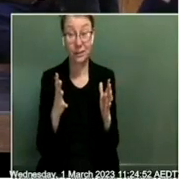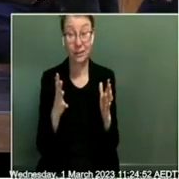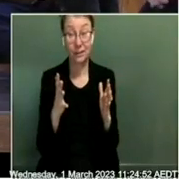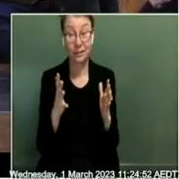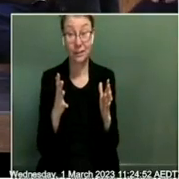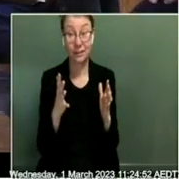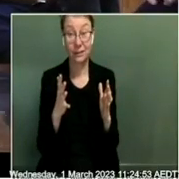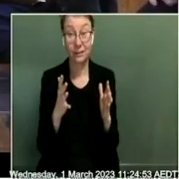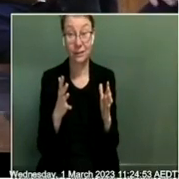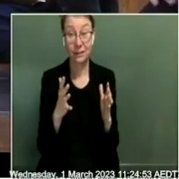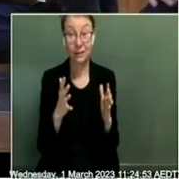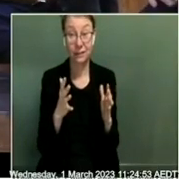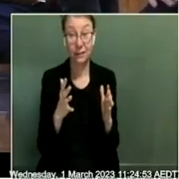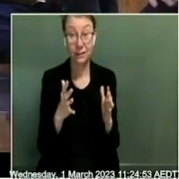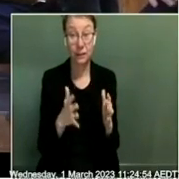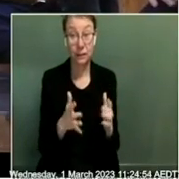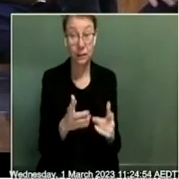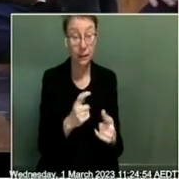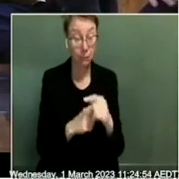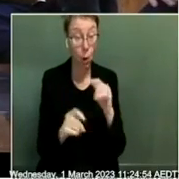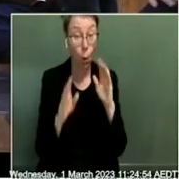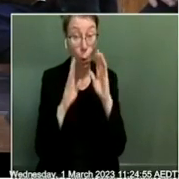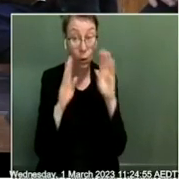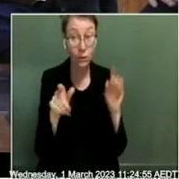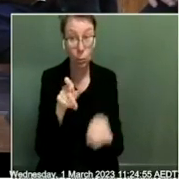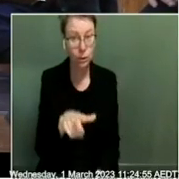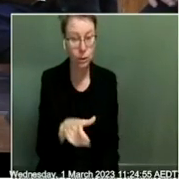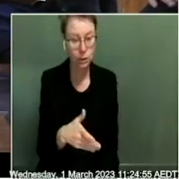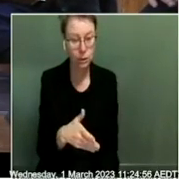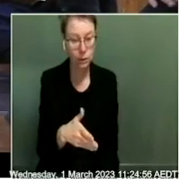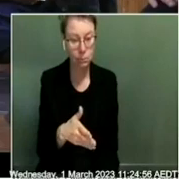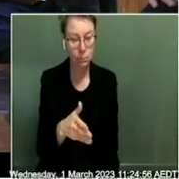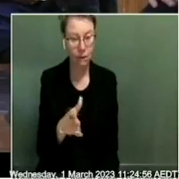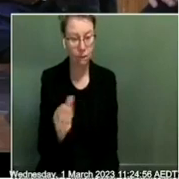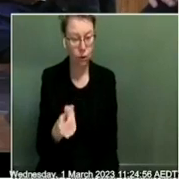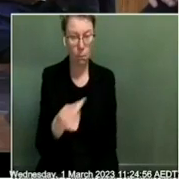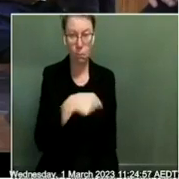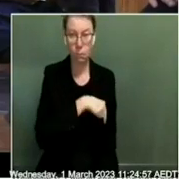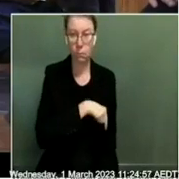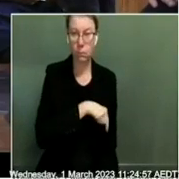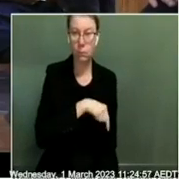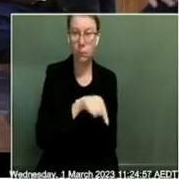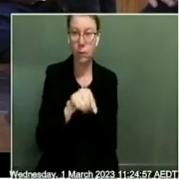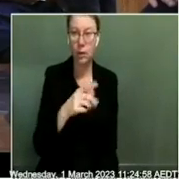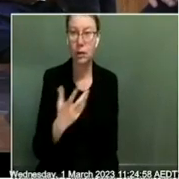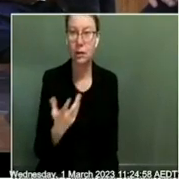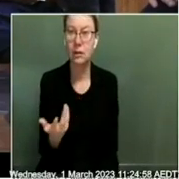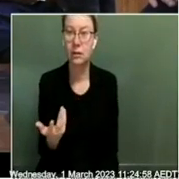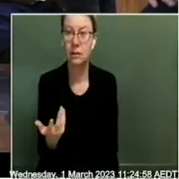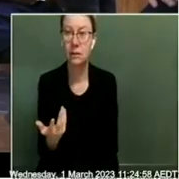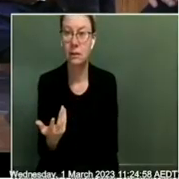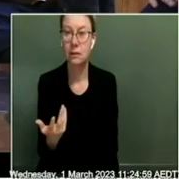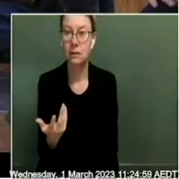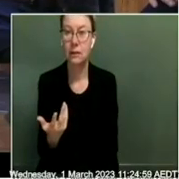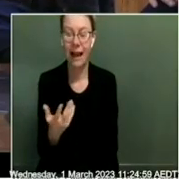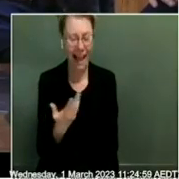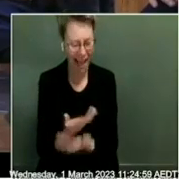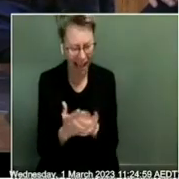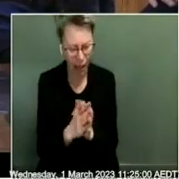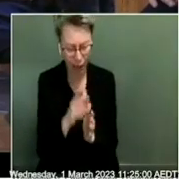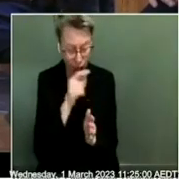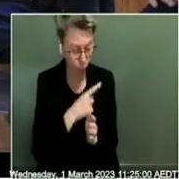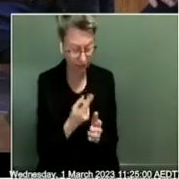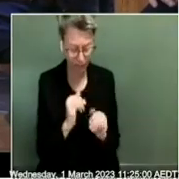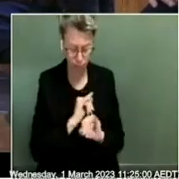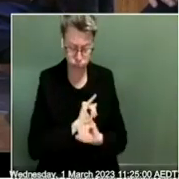she became, I mean, biggest belief, really, when you think about it. All of the things that were done and said and